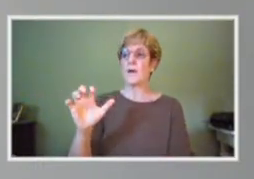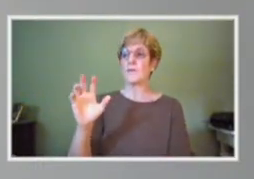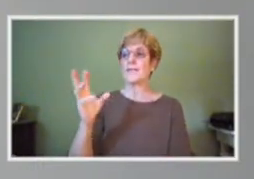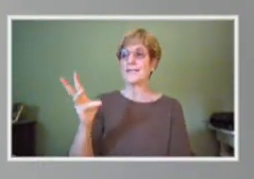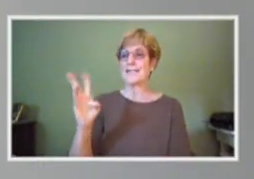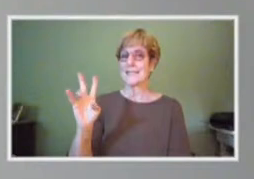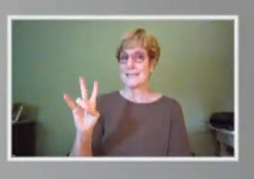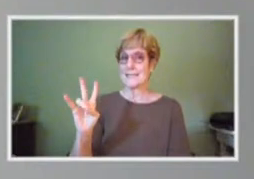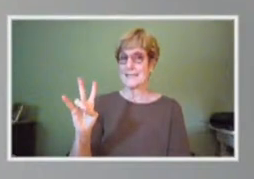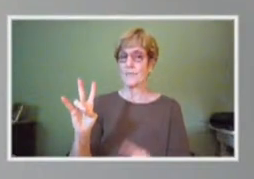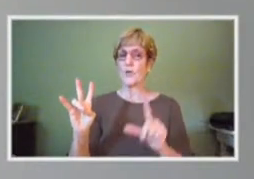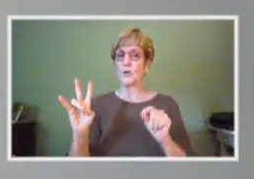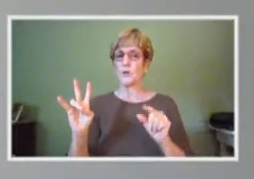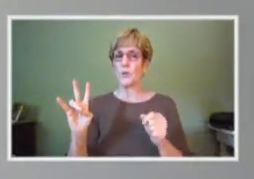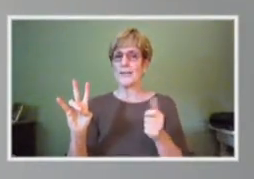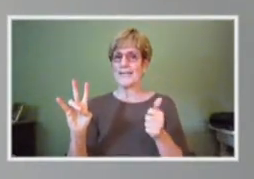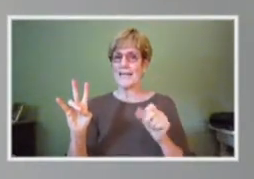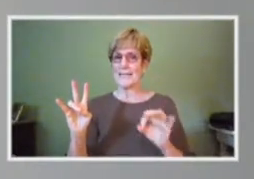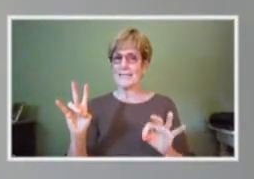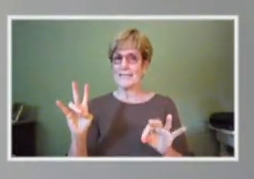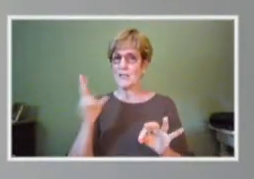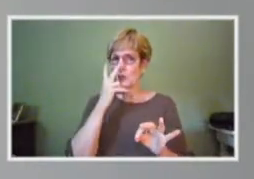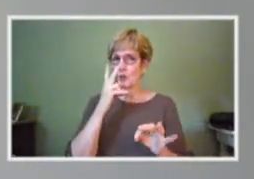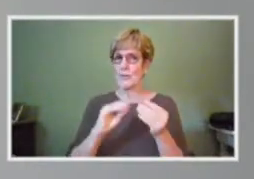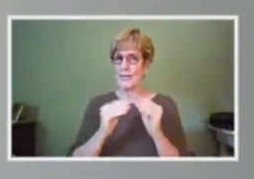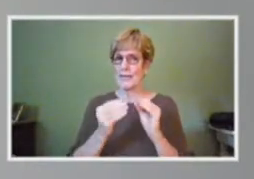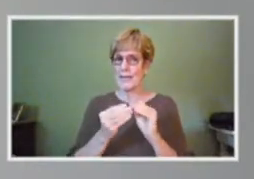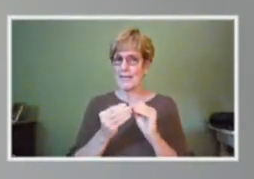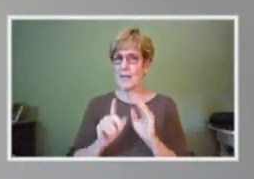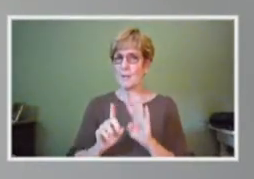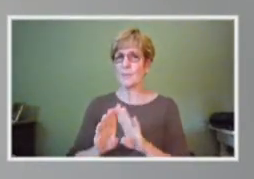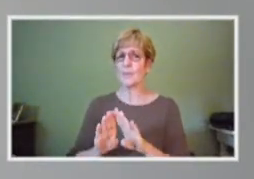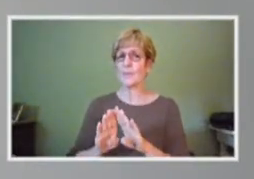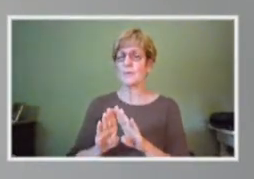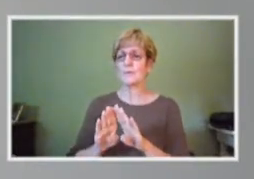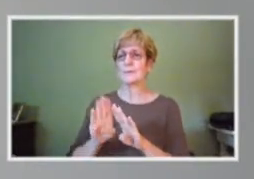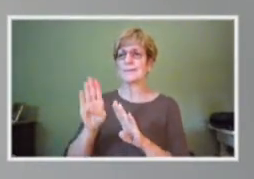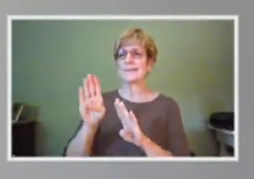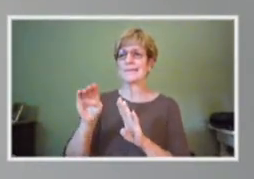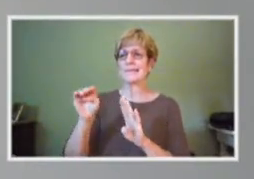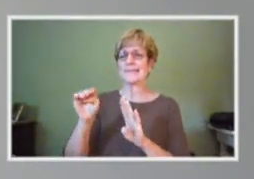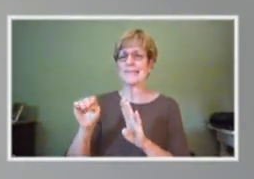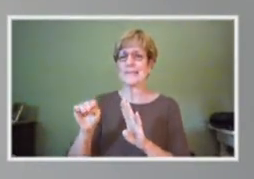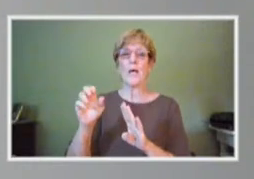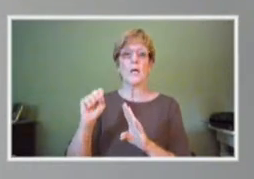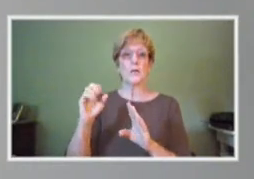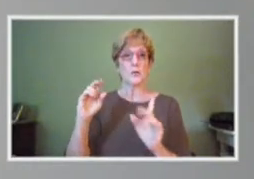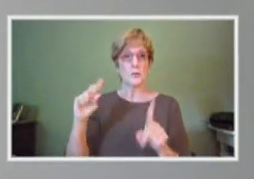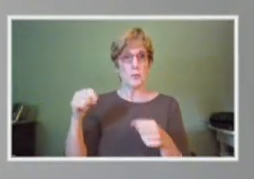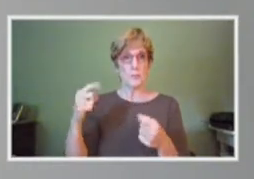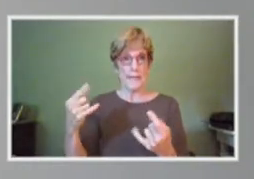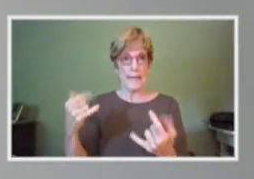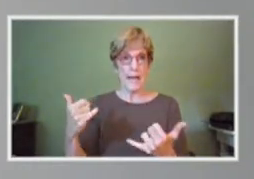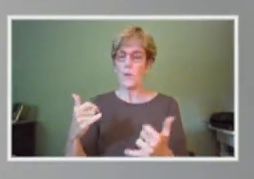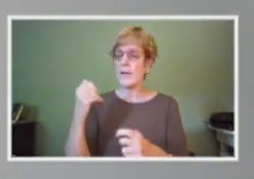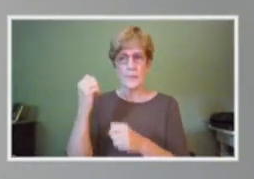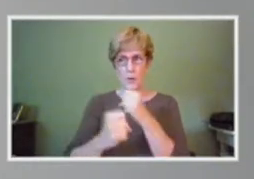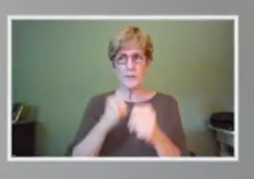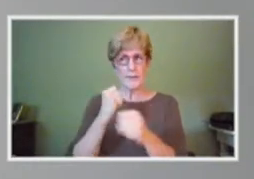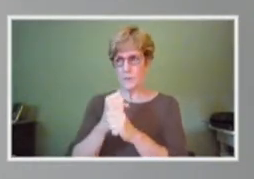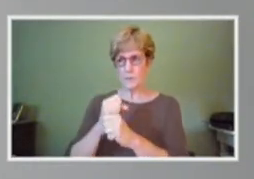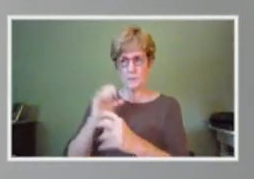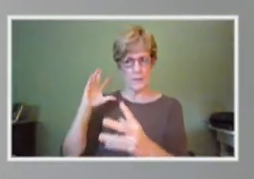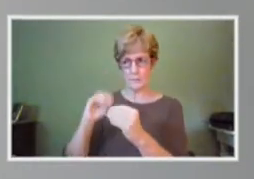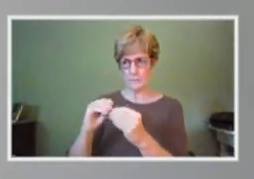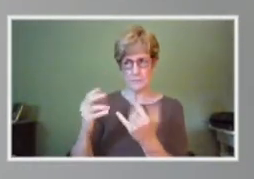567 in 2019. So you see that number was a little bit lower. So year to date now, and these are all year to date